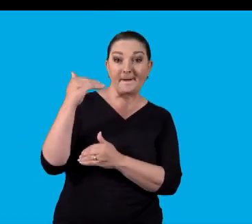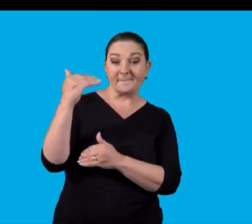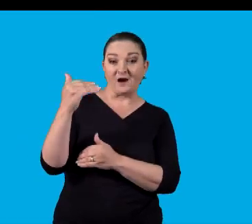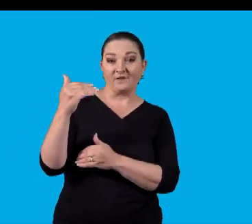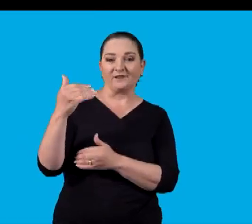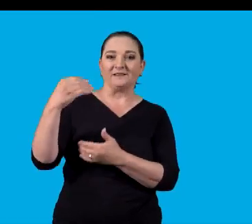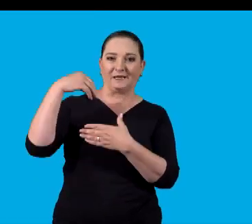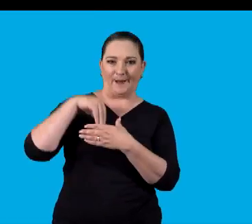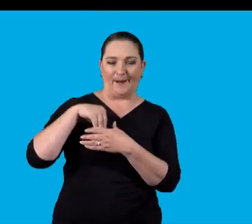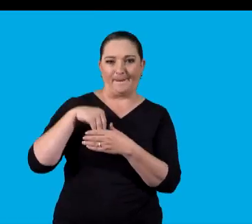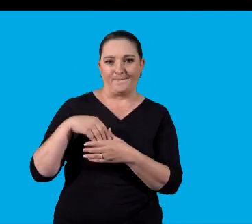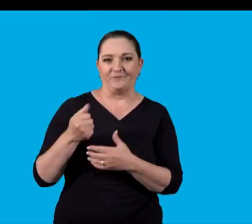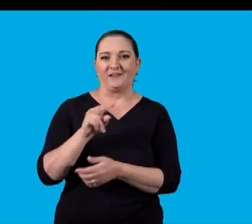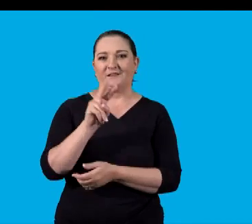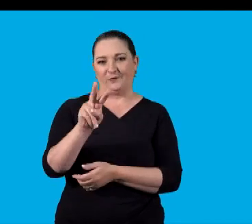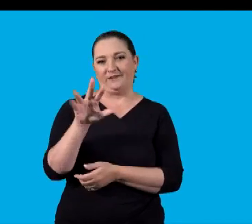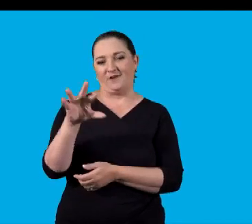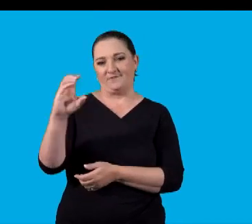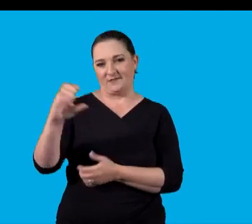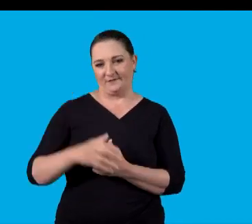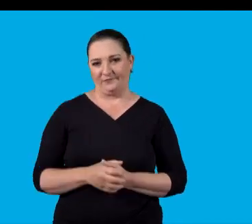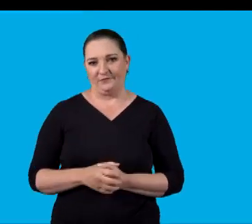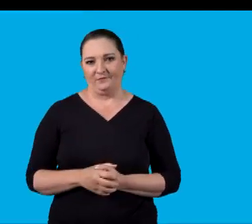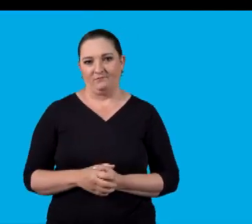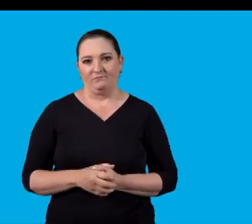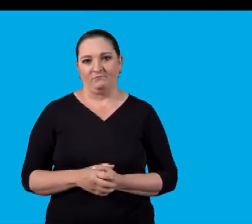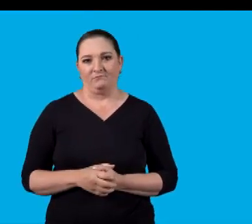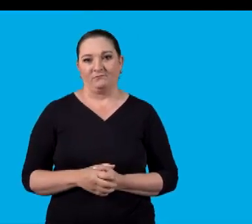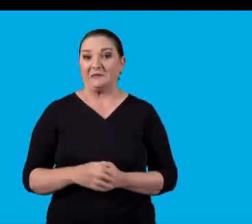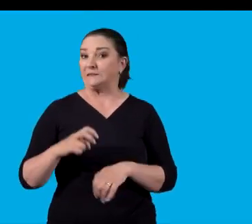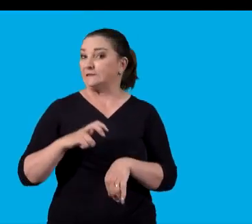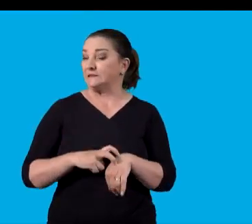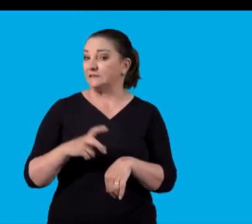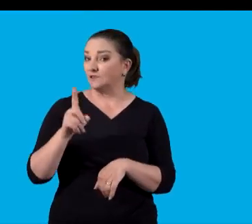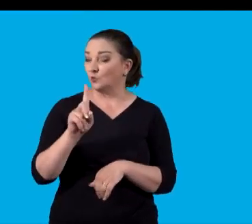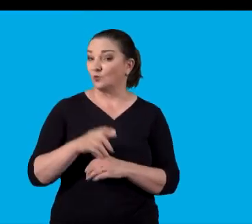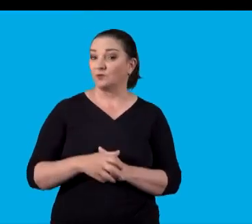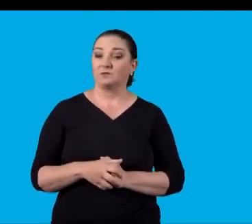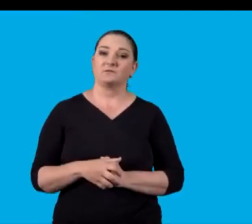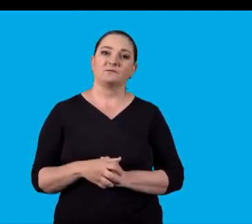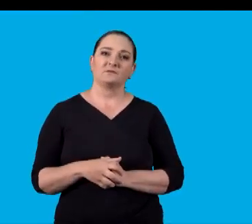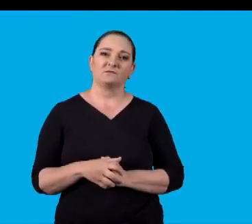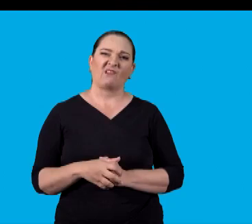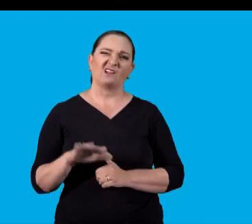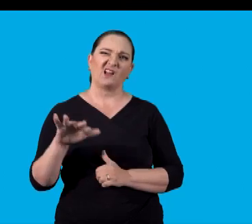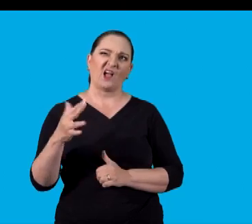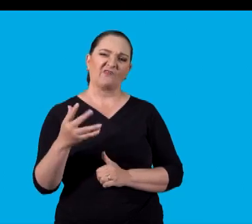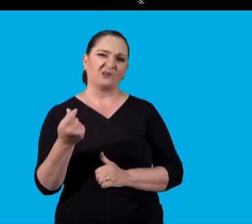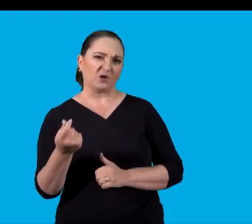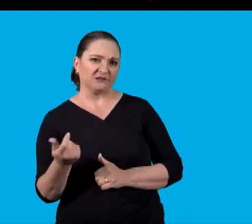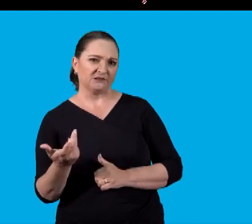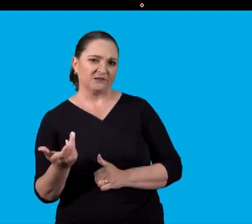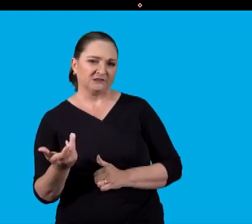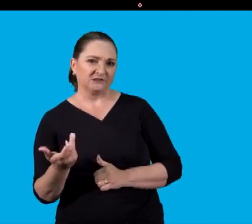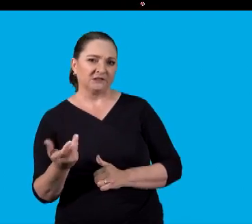that 25 cents is above. The above goes to the retained income. So here is the 25 cents. We need